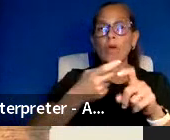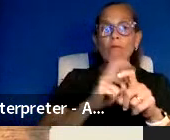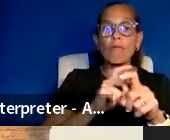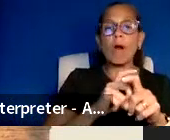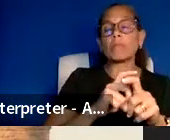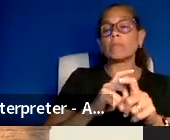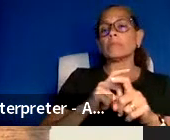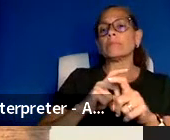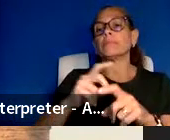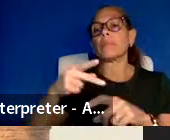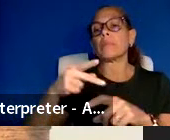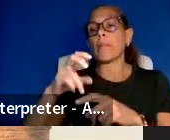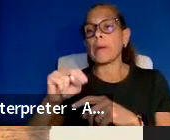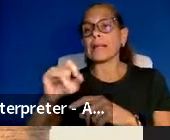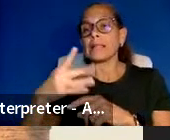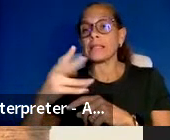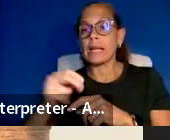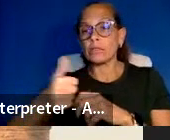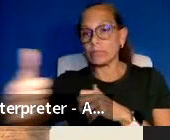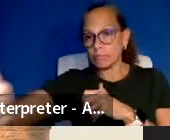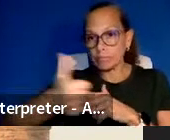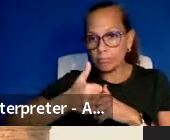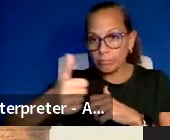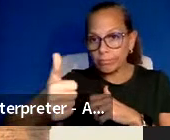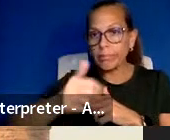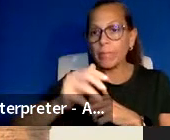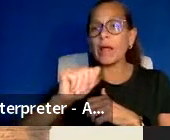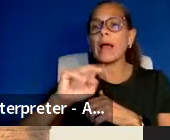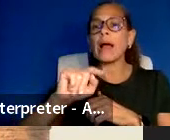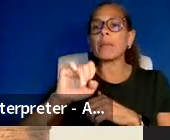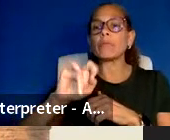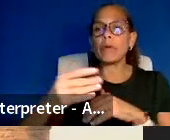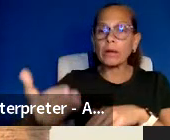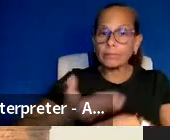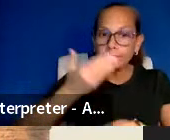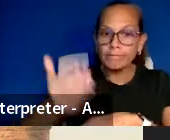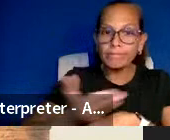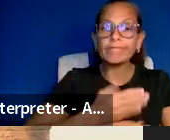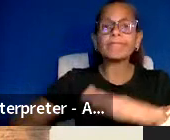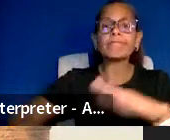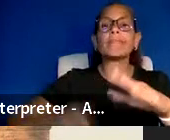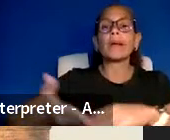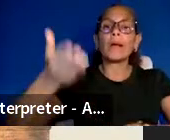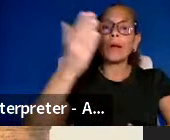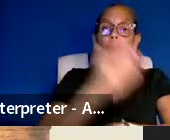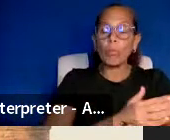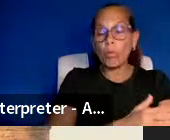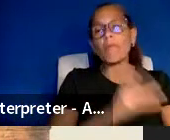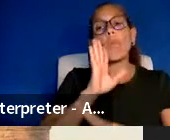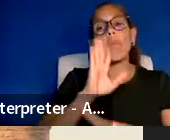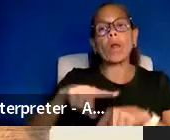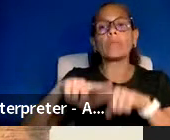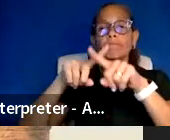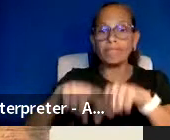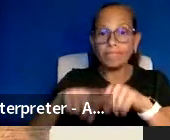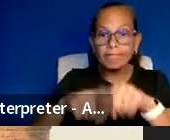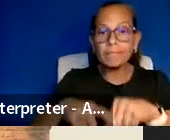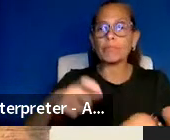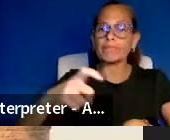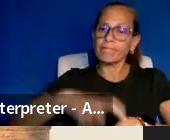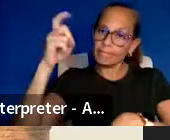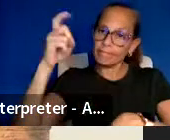Station. It's going to upgrade Amtrak's existing Hellgate line, which will improve reliability and on-time performance